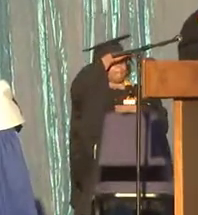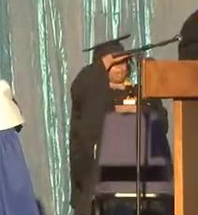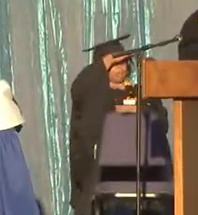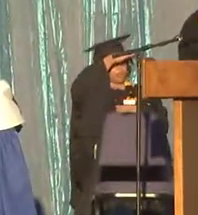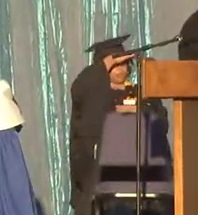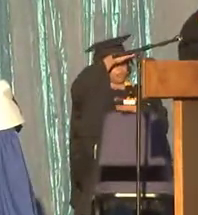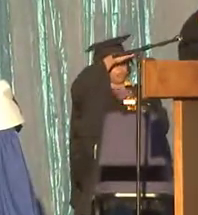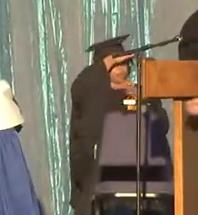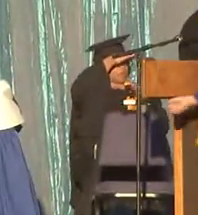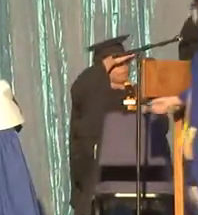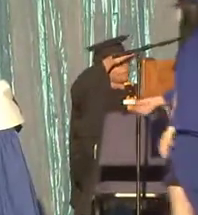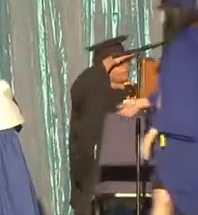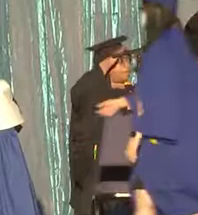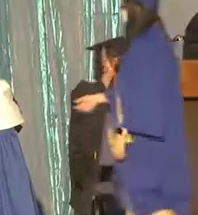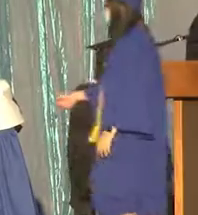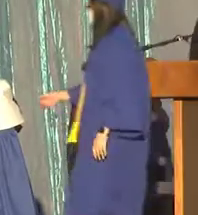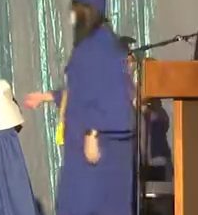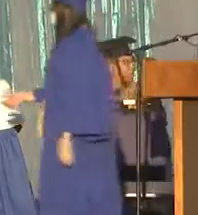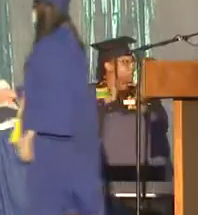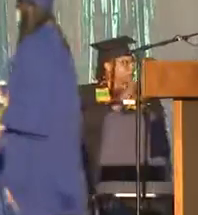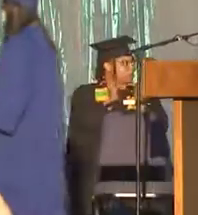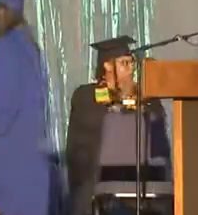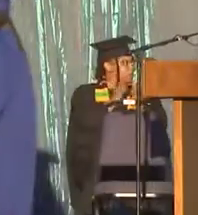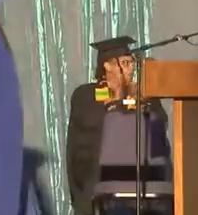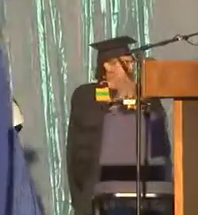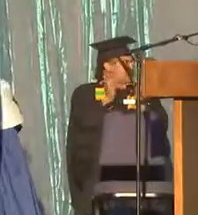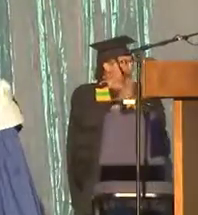Sharon Dow, with high honors.